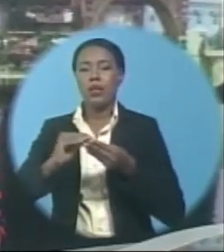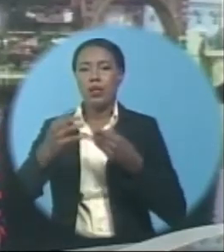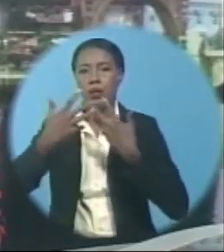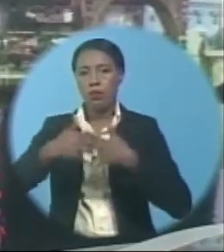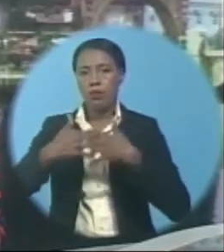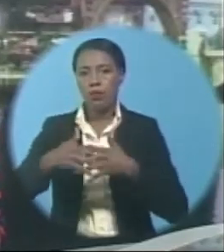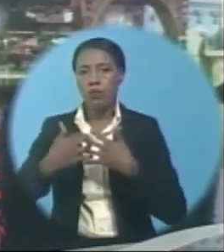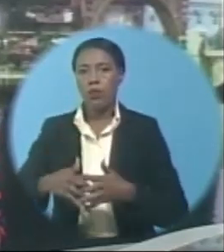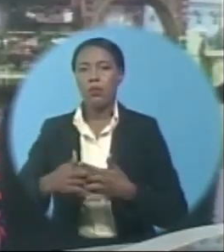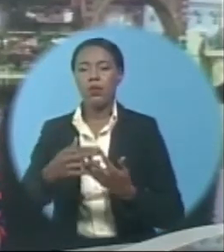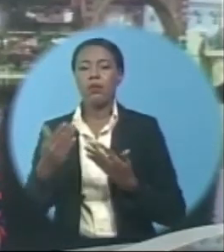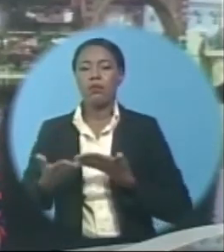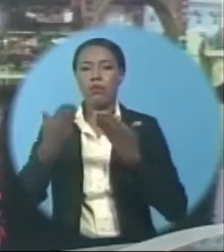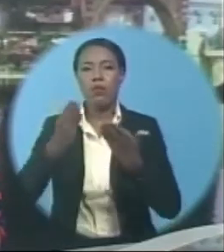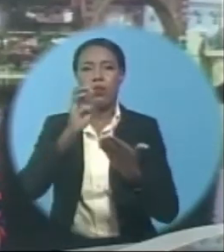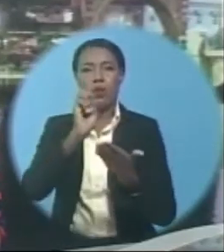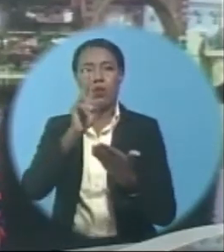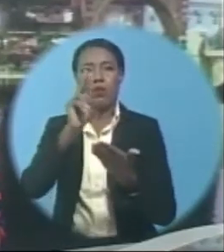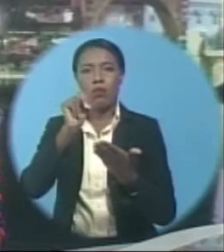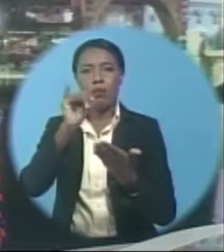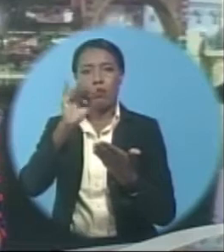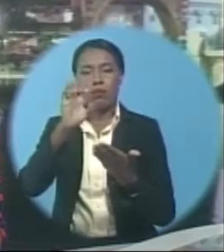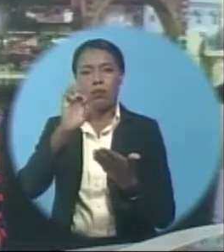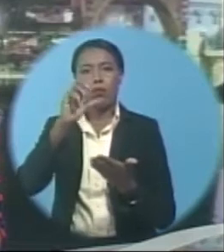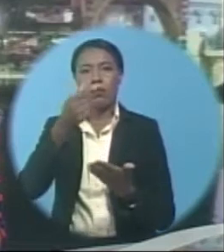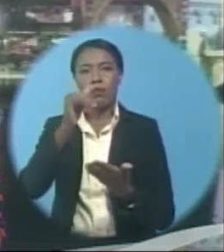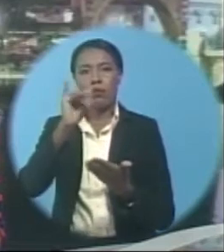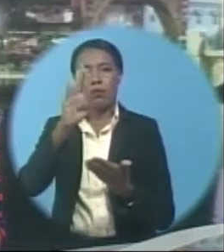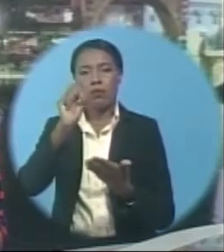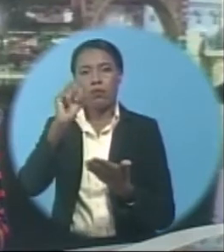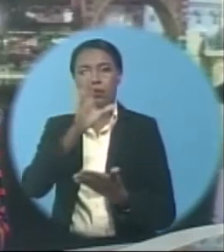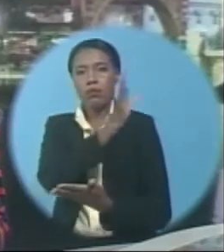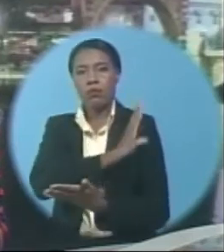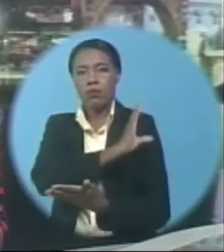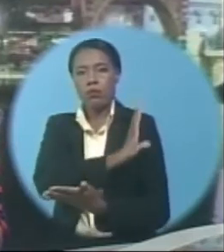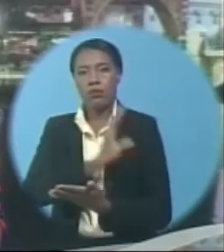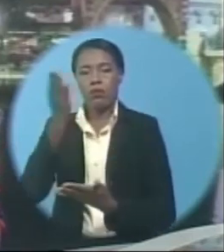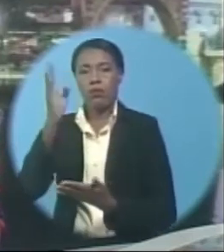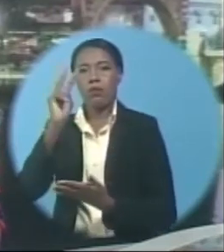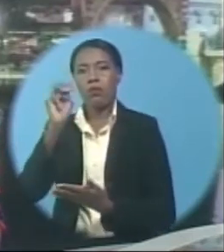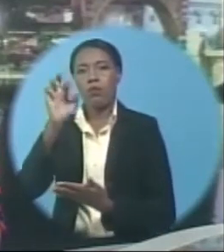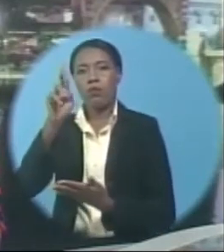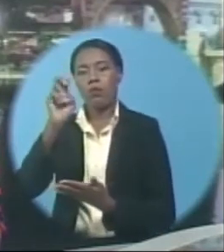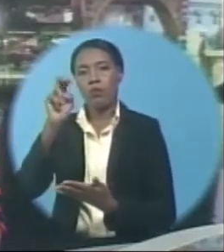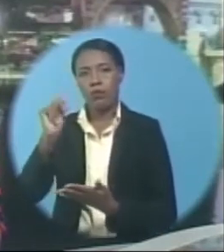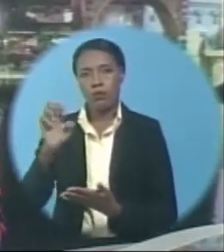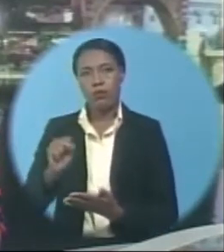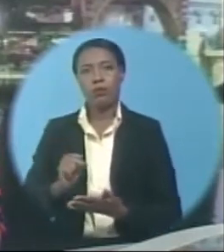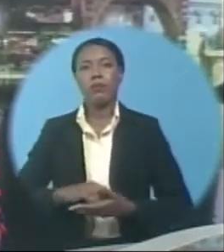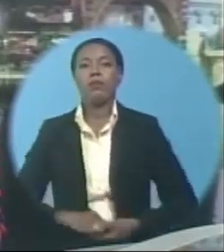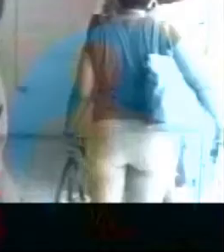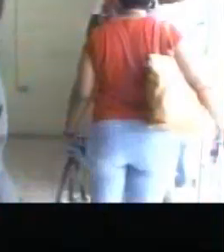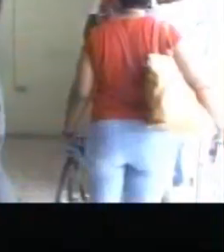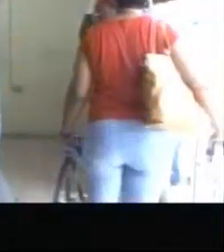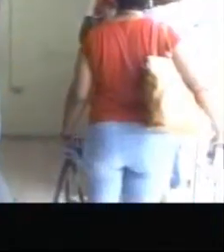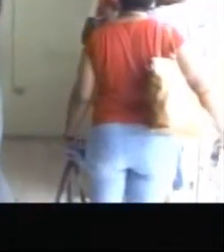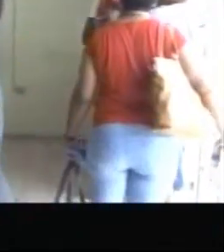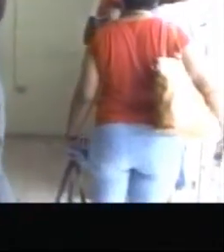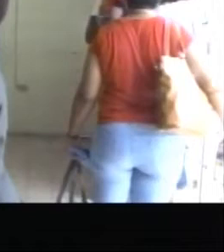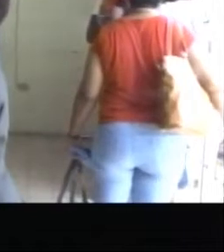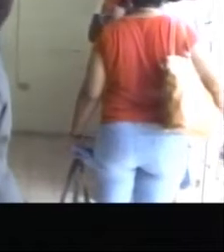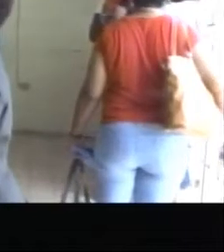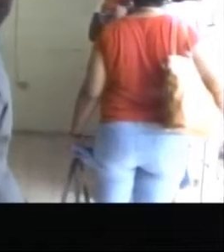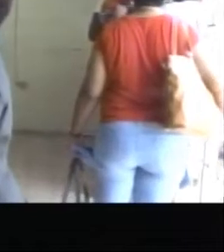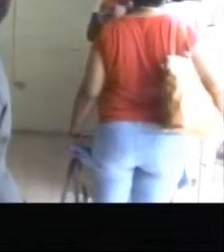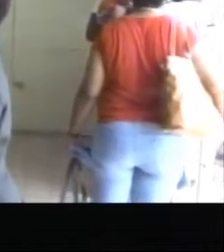set of equipment to the Eunice Gibson Polyclinic in Warrens recently. Mr. Boyce says the equipment, 2 autoclaves that will be